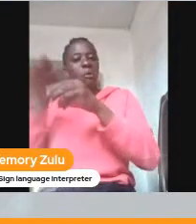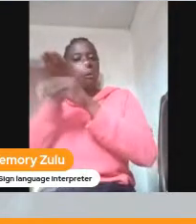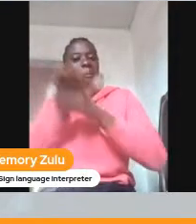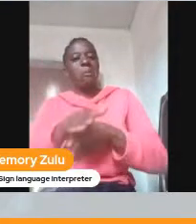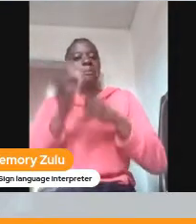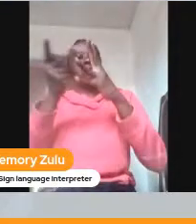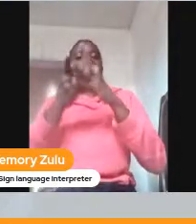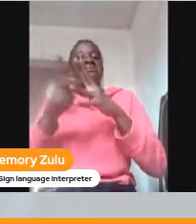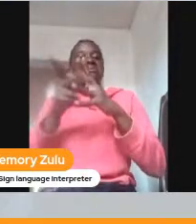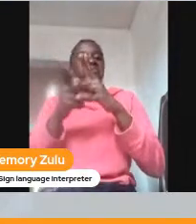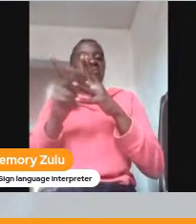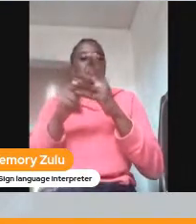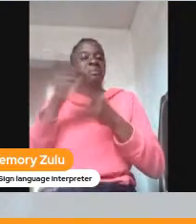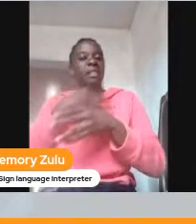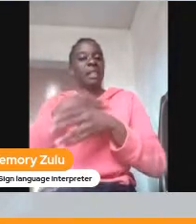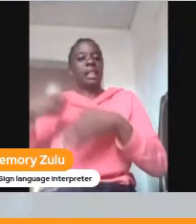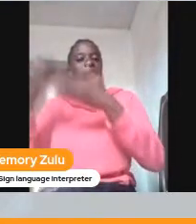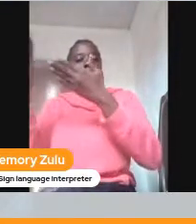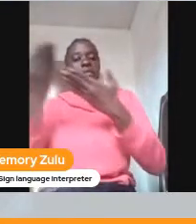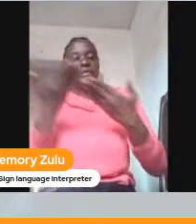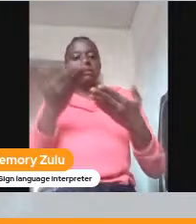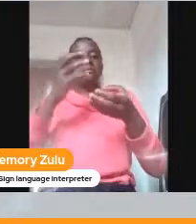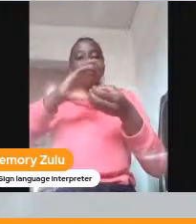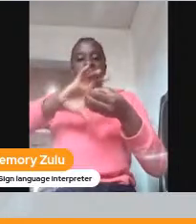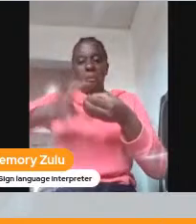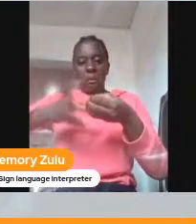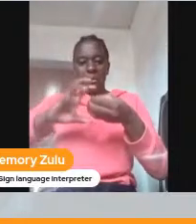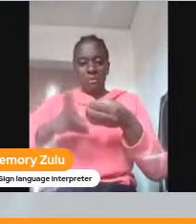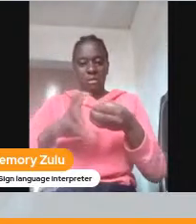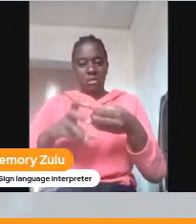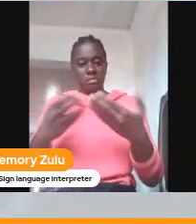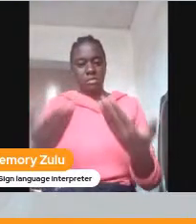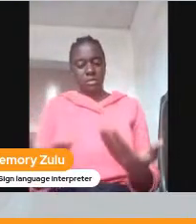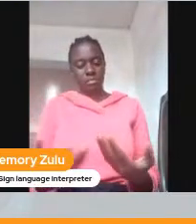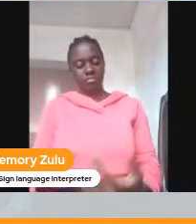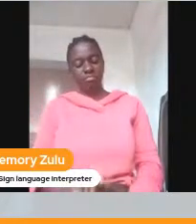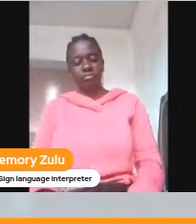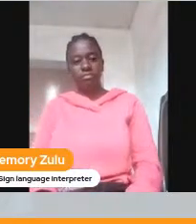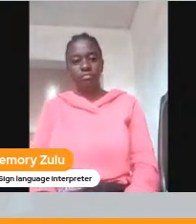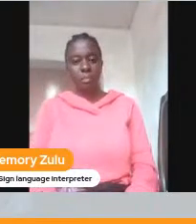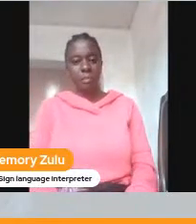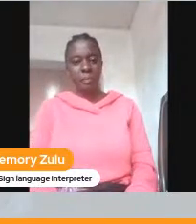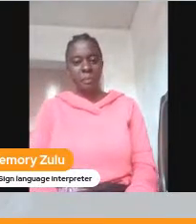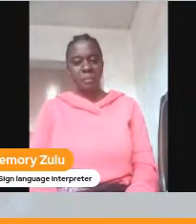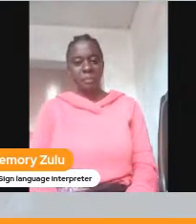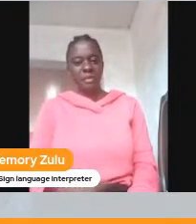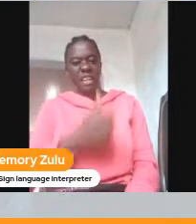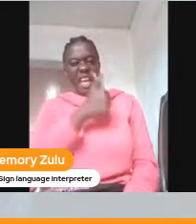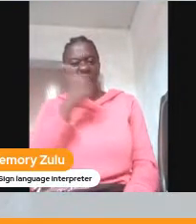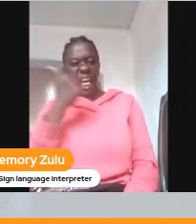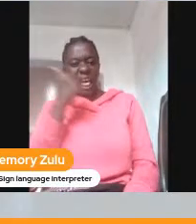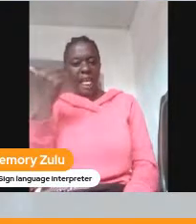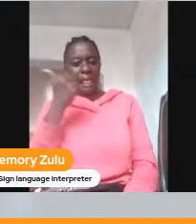the UTI. And also, some certain sexual activities may also